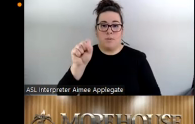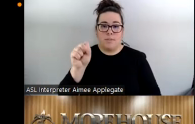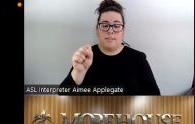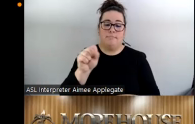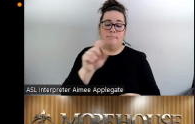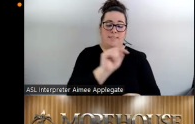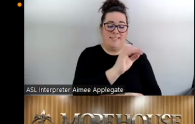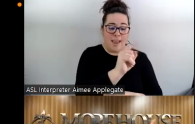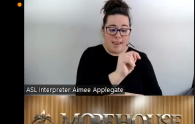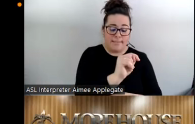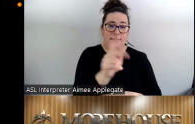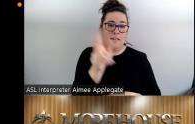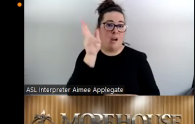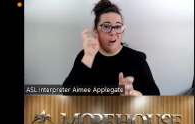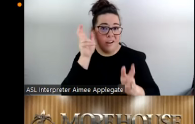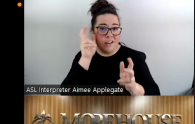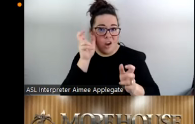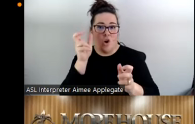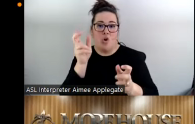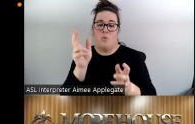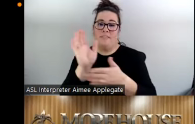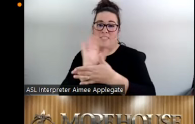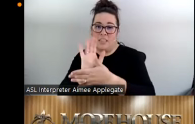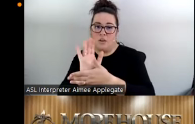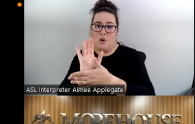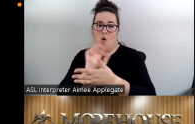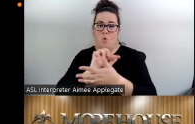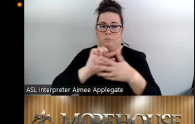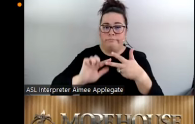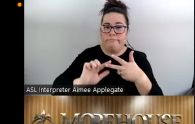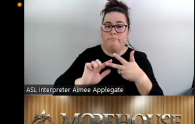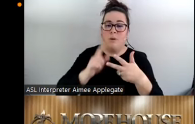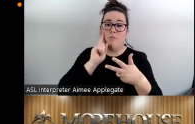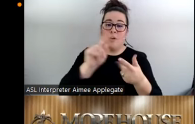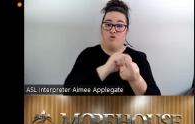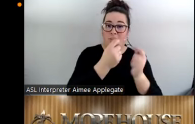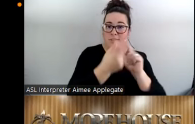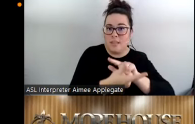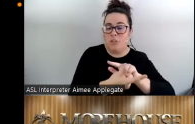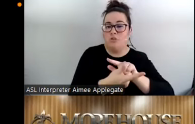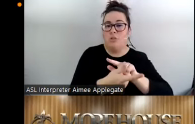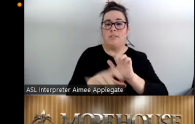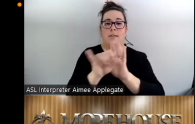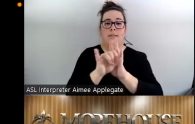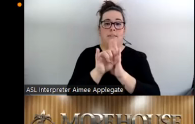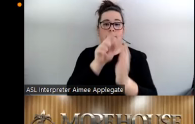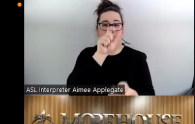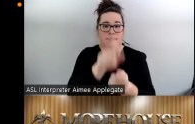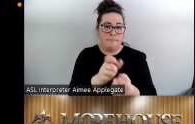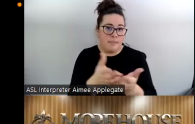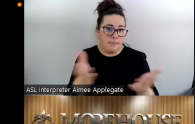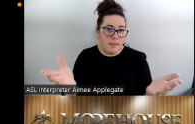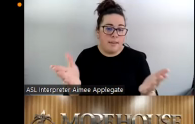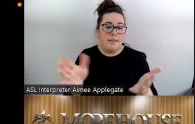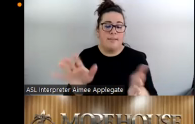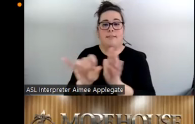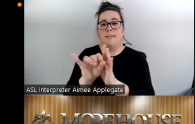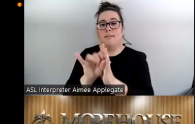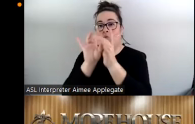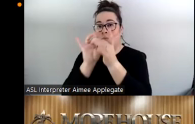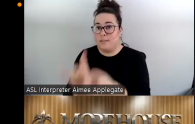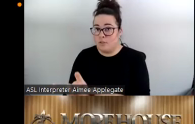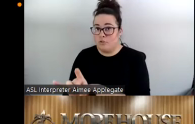having a process to do very specific things like, for example, translation, identifying specific entities, identifying relationships. I